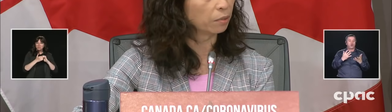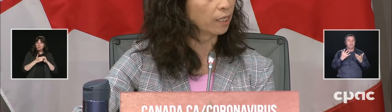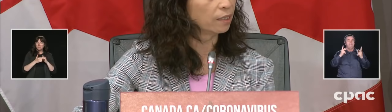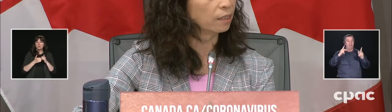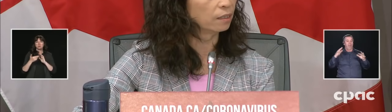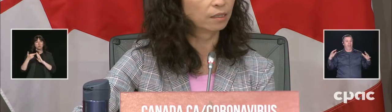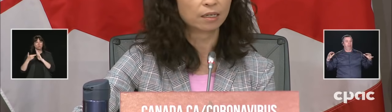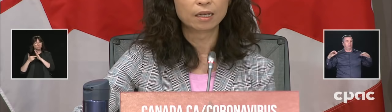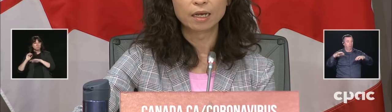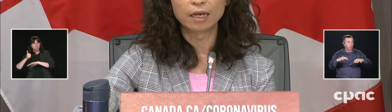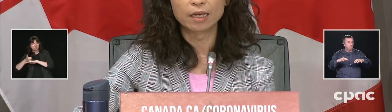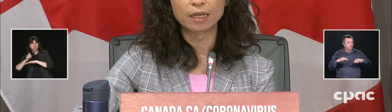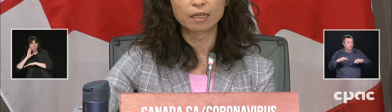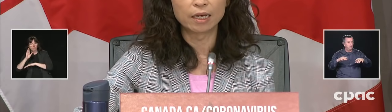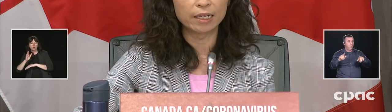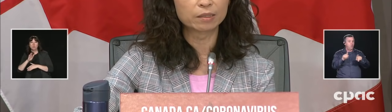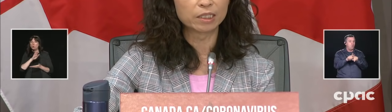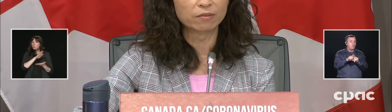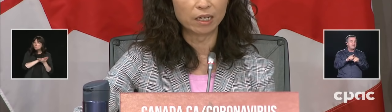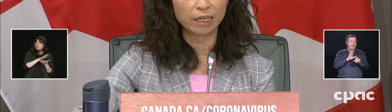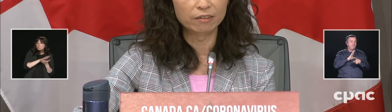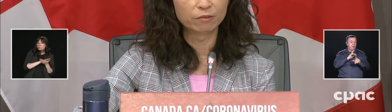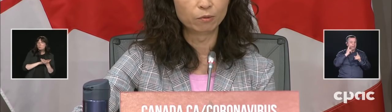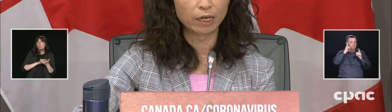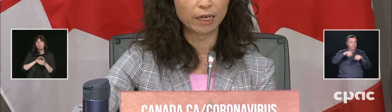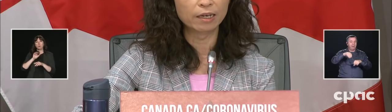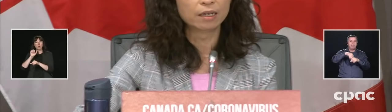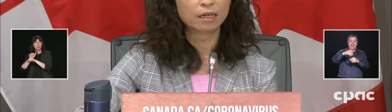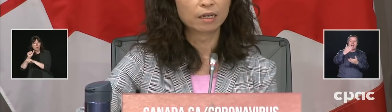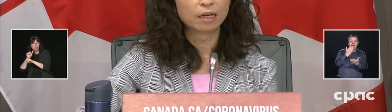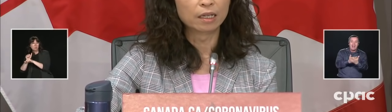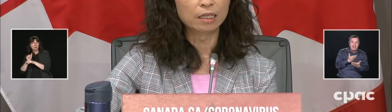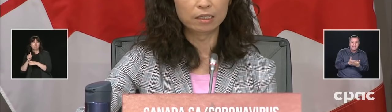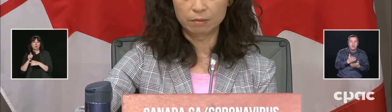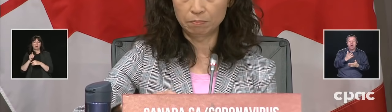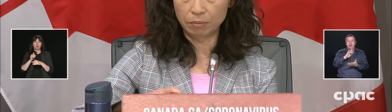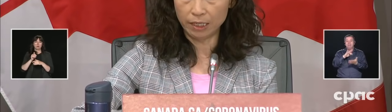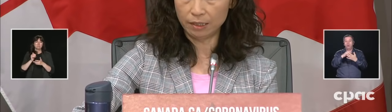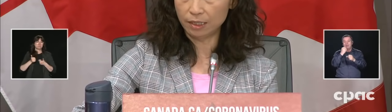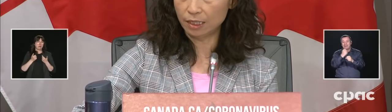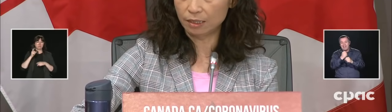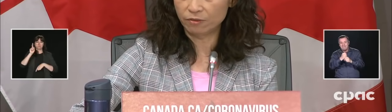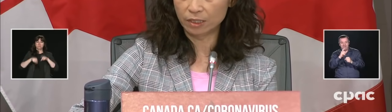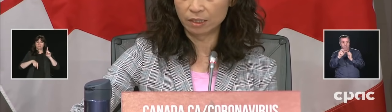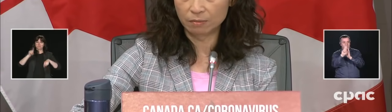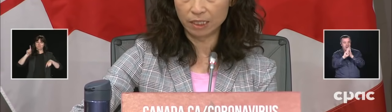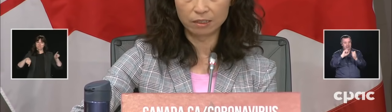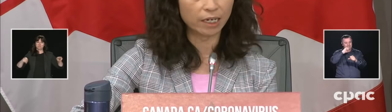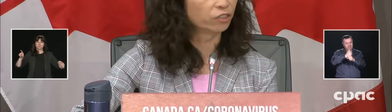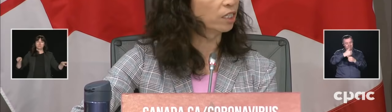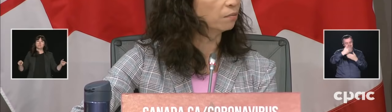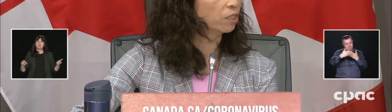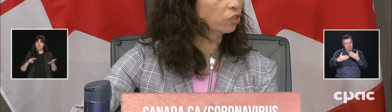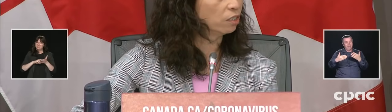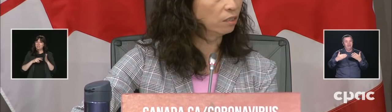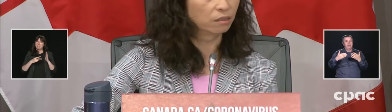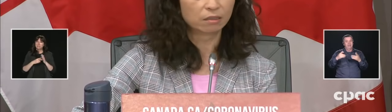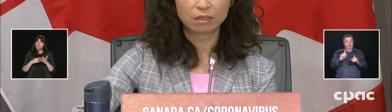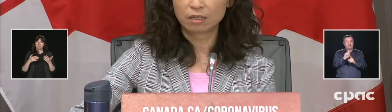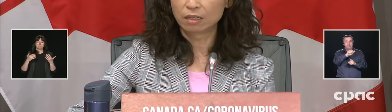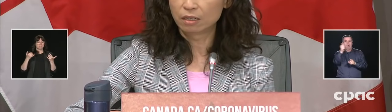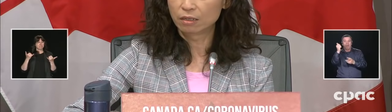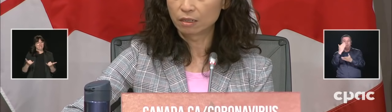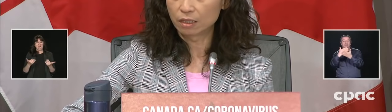schools, workplaces, and other aspects of life where these basic fundamental hygienic